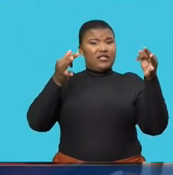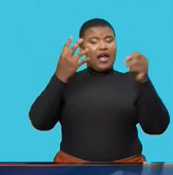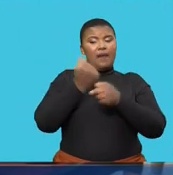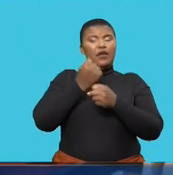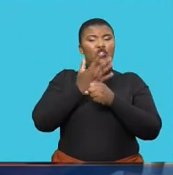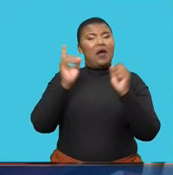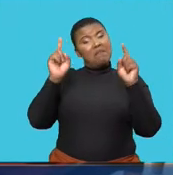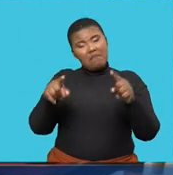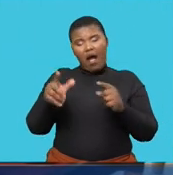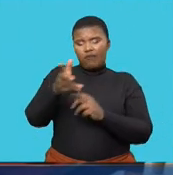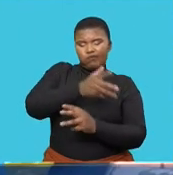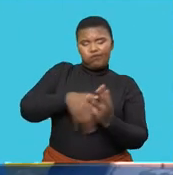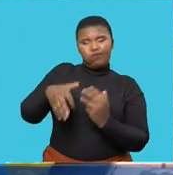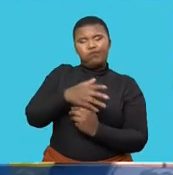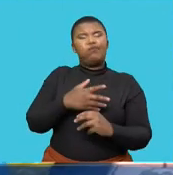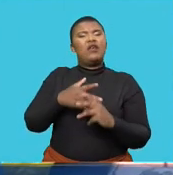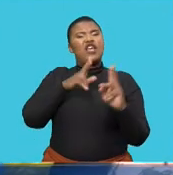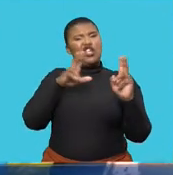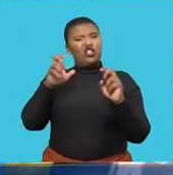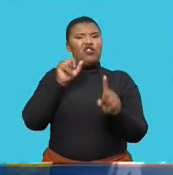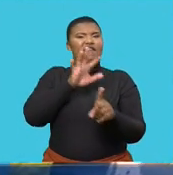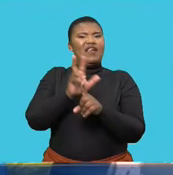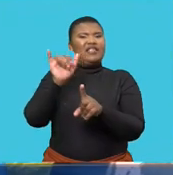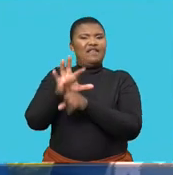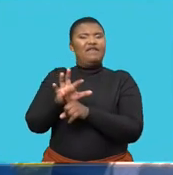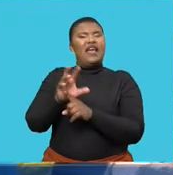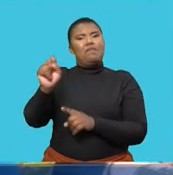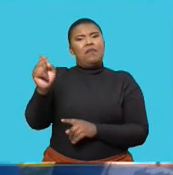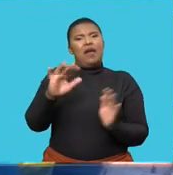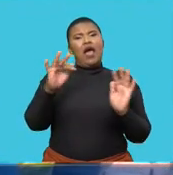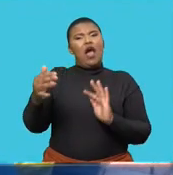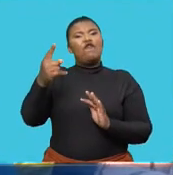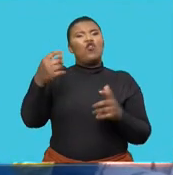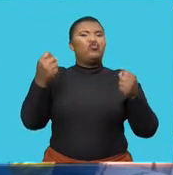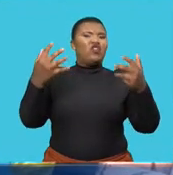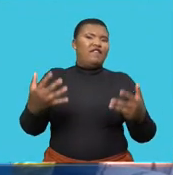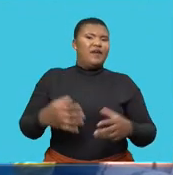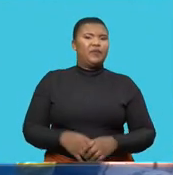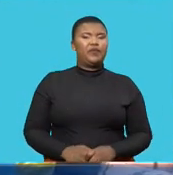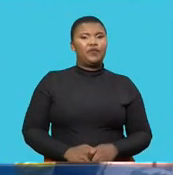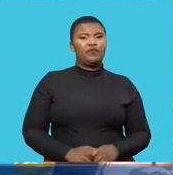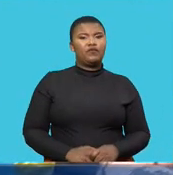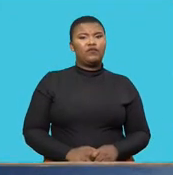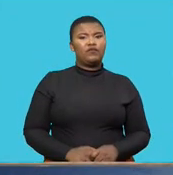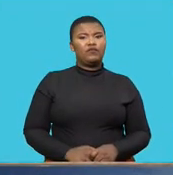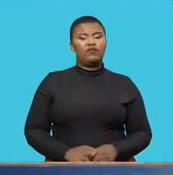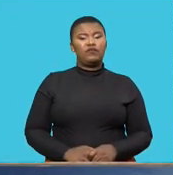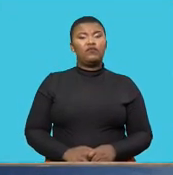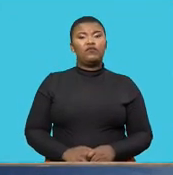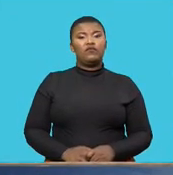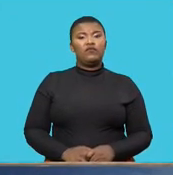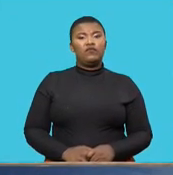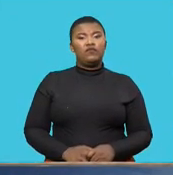just sort of, you know, talk about key issues that are really affecting the conduct of drivers. It's a transport month, and